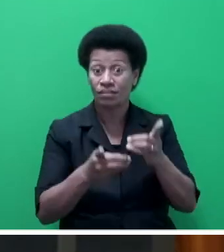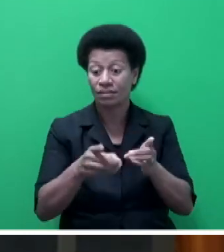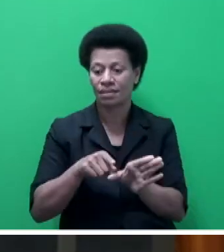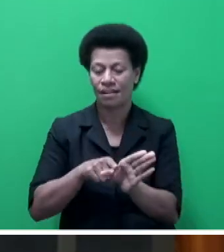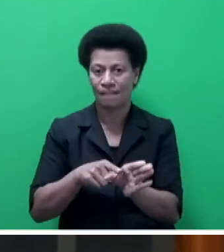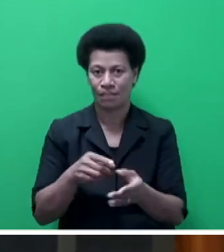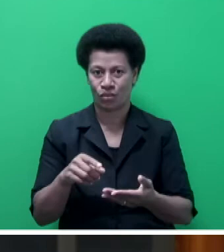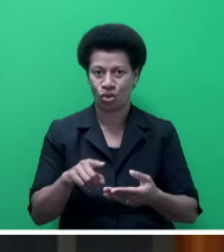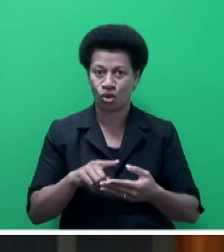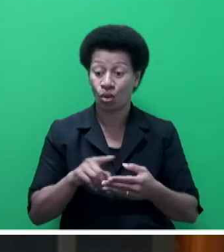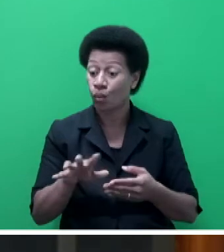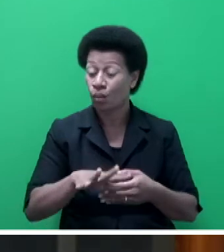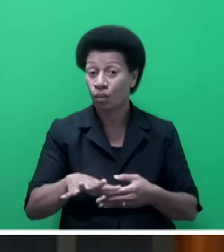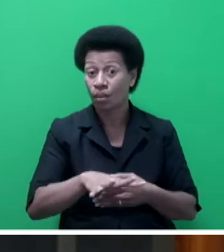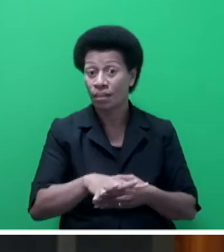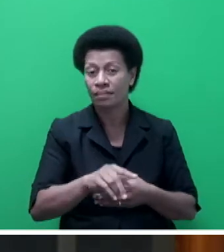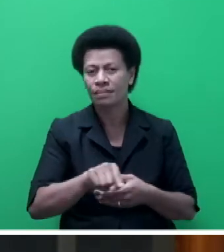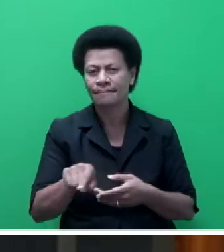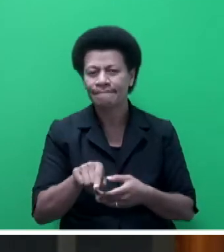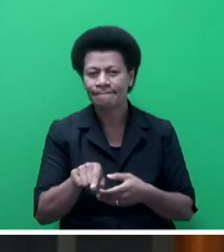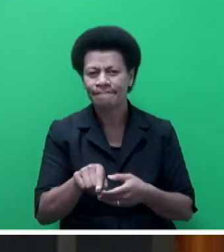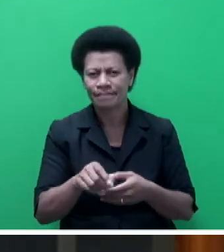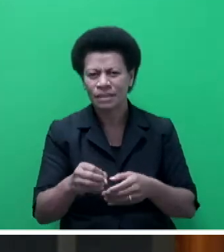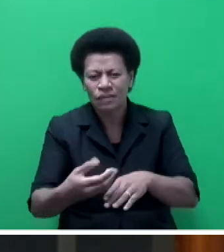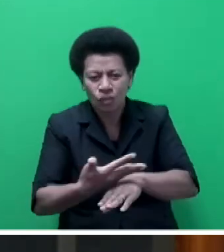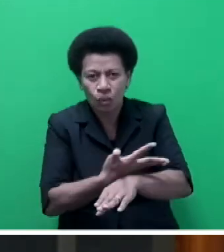better understand the effects of climate change.